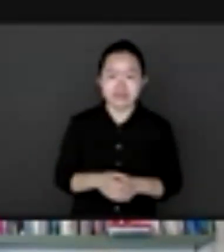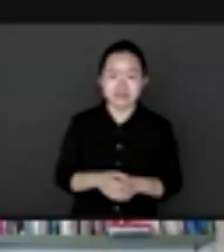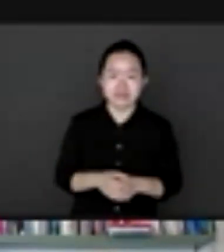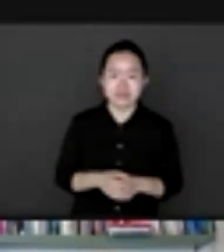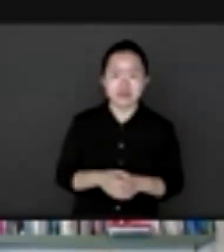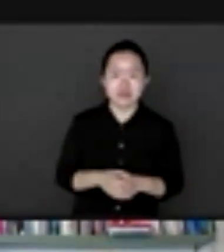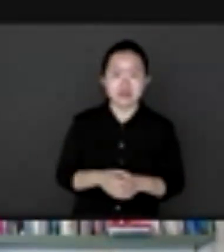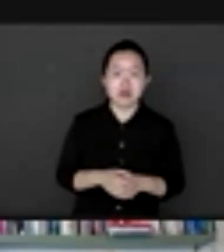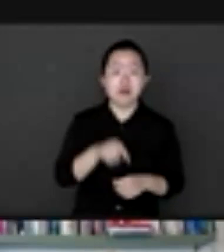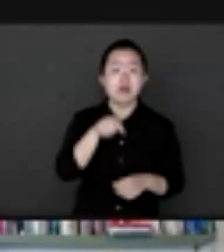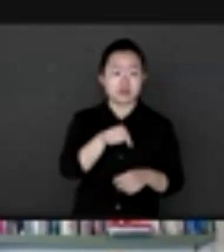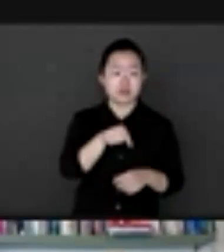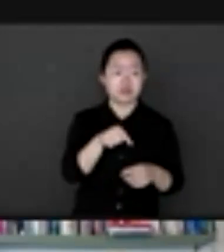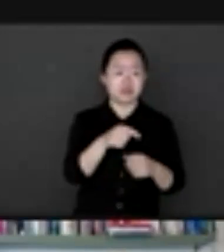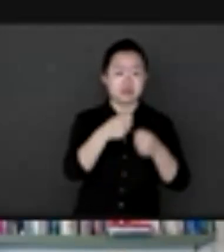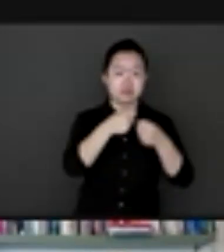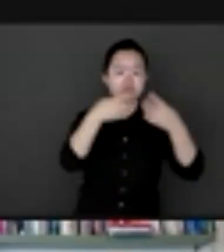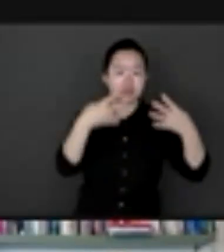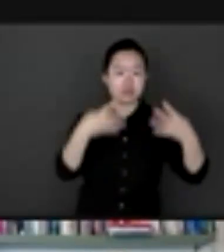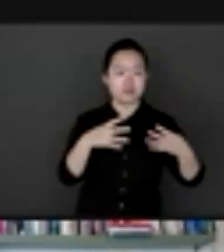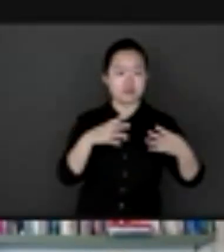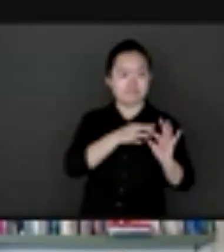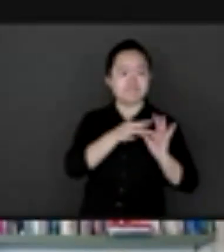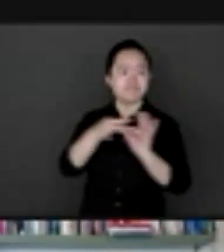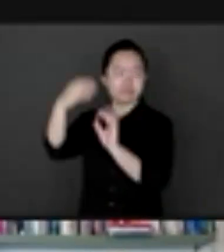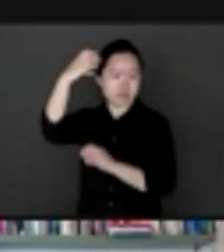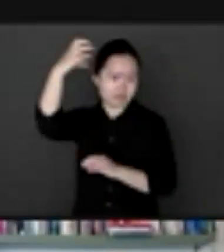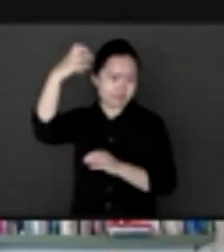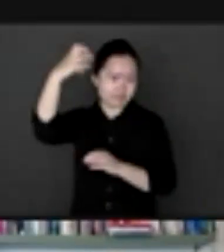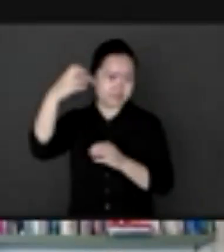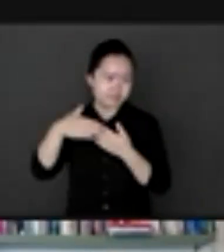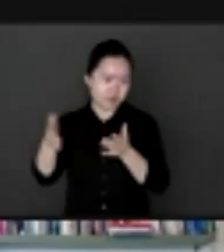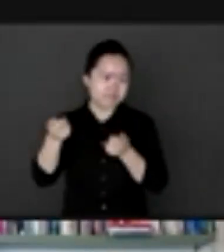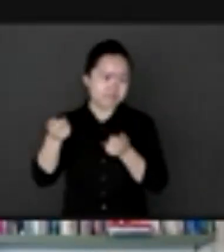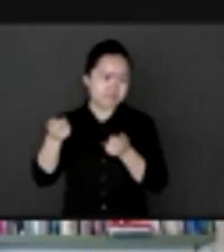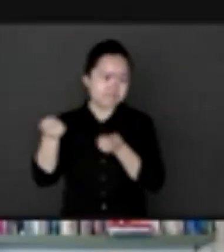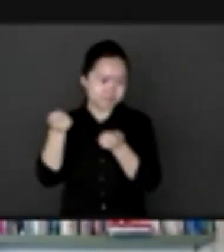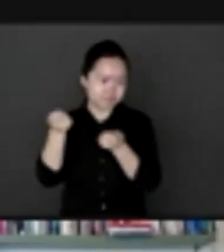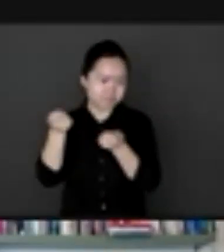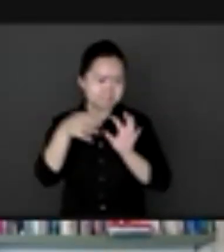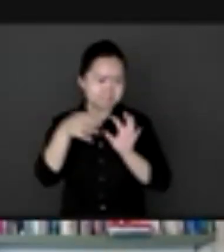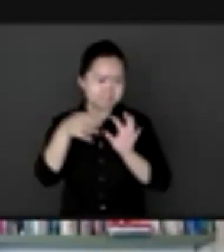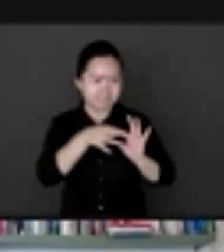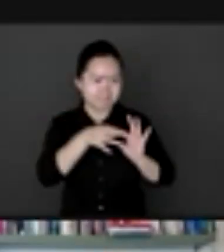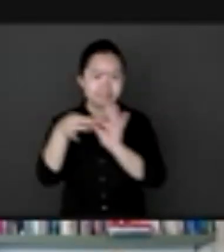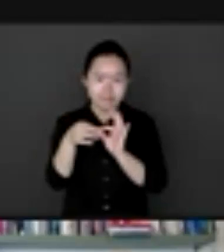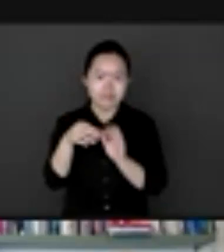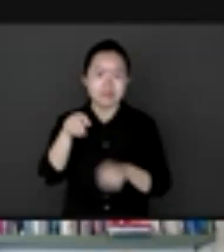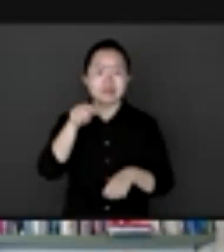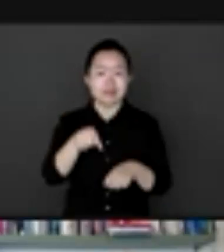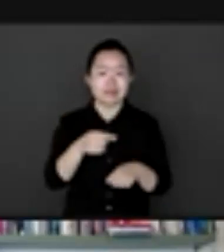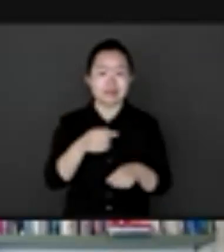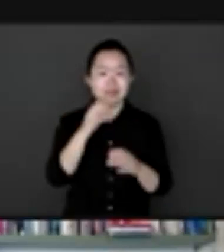grab of it from GitHub, from our Italian organization on GitHub. Community-oriented. We encourage user feedback and